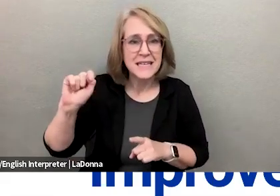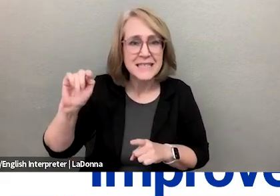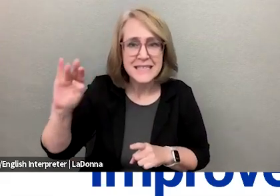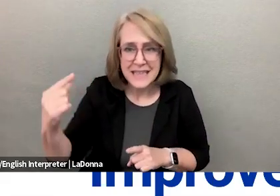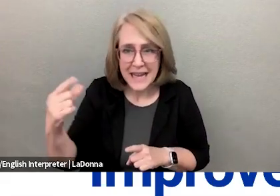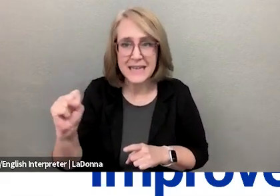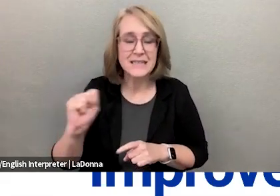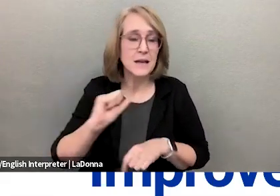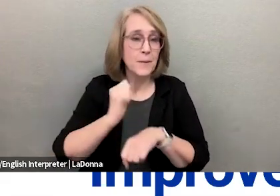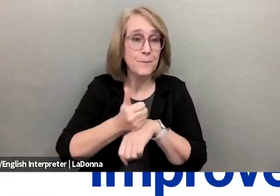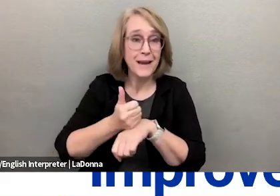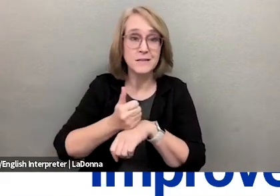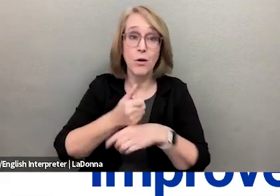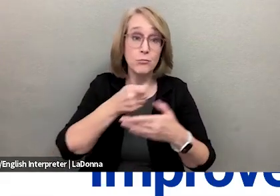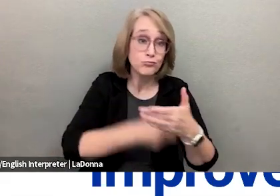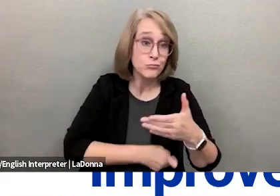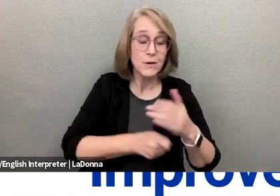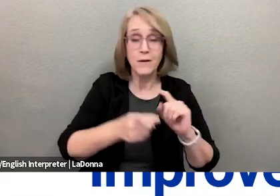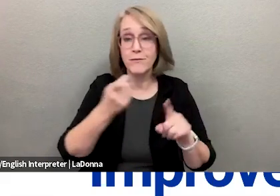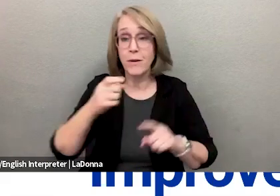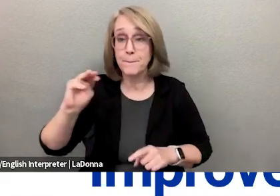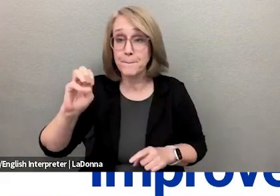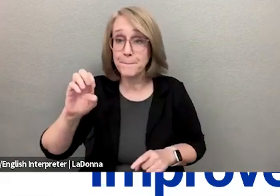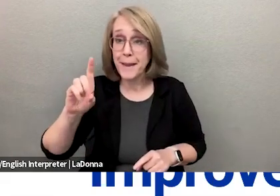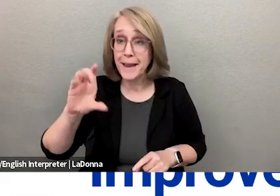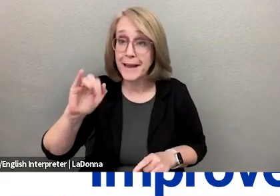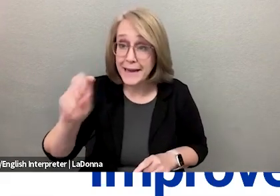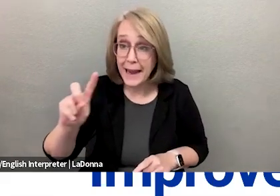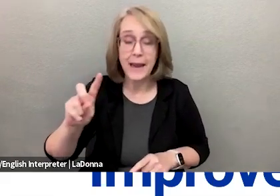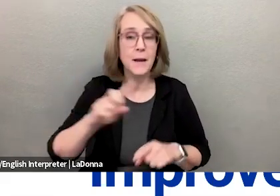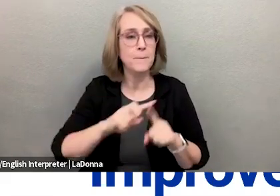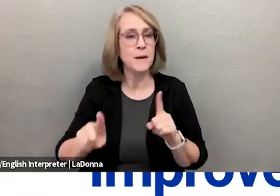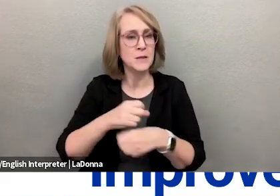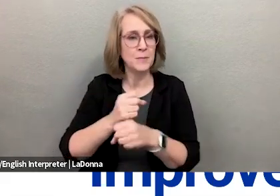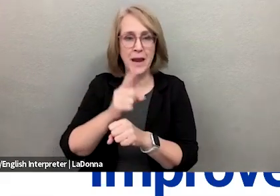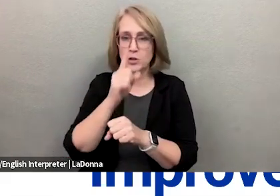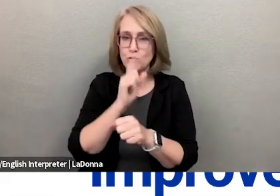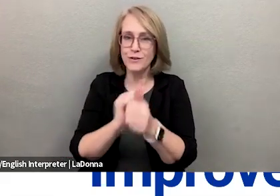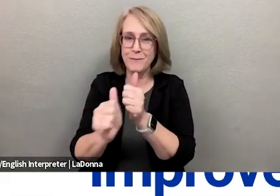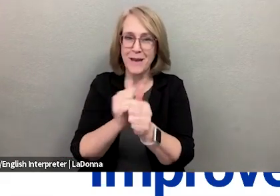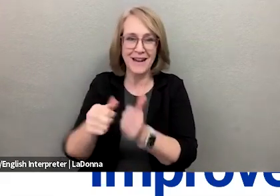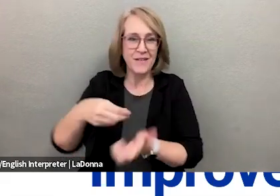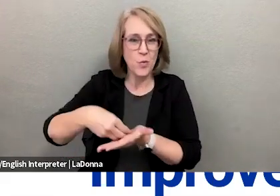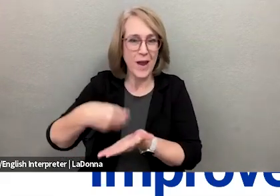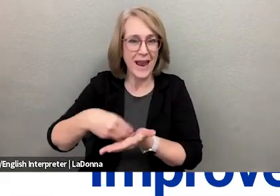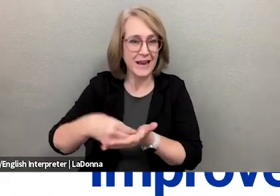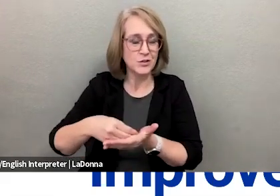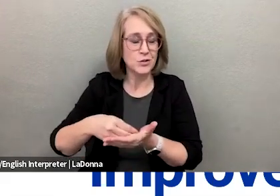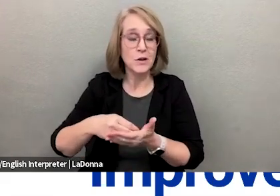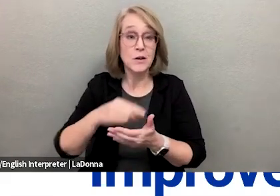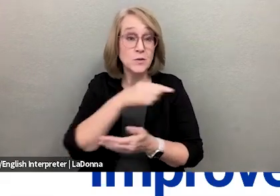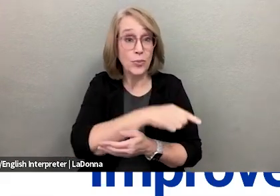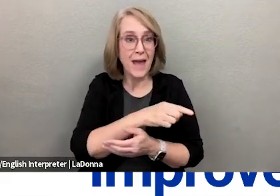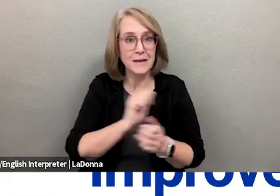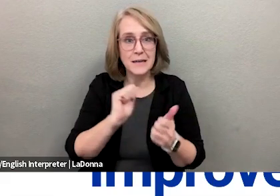wages, not just living wages, specifically in the context of long-term care employers competing with retail